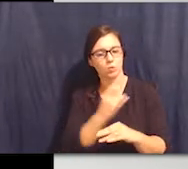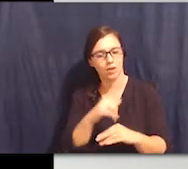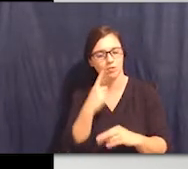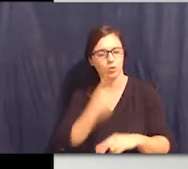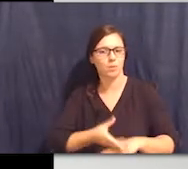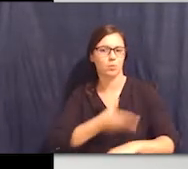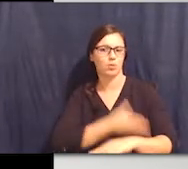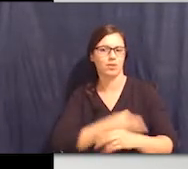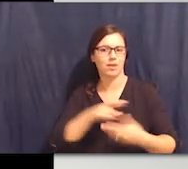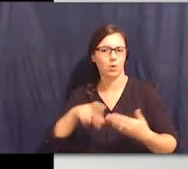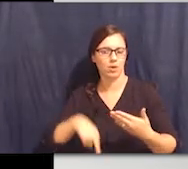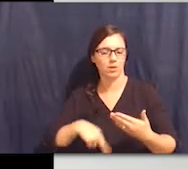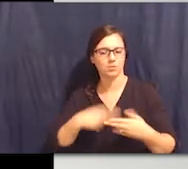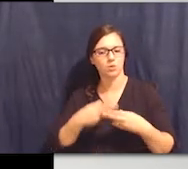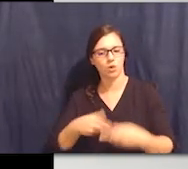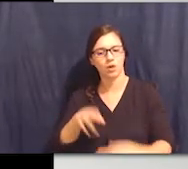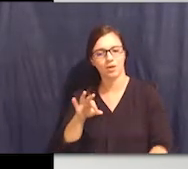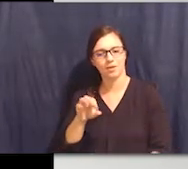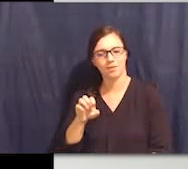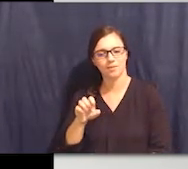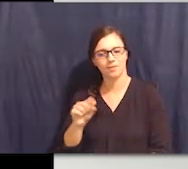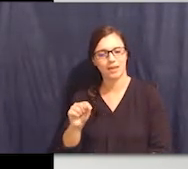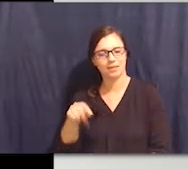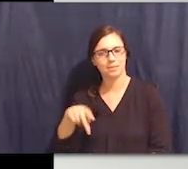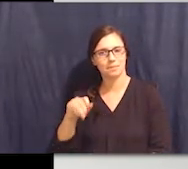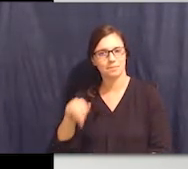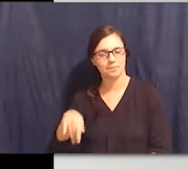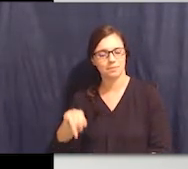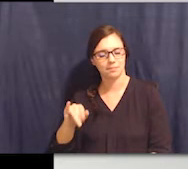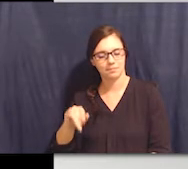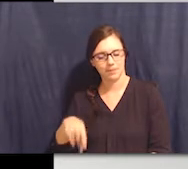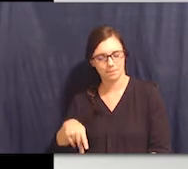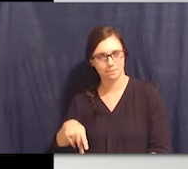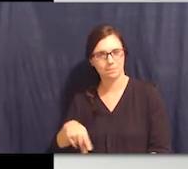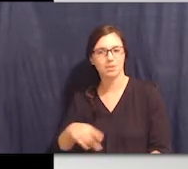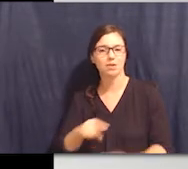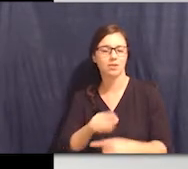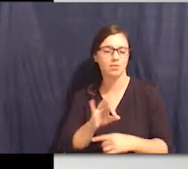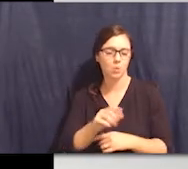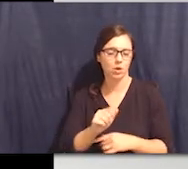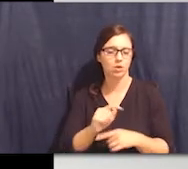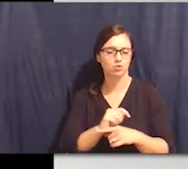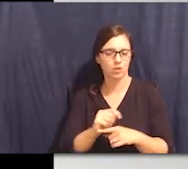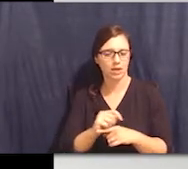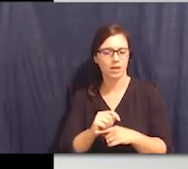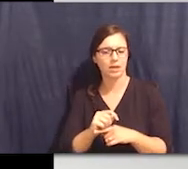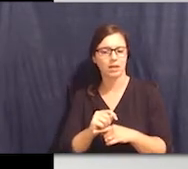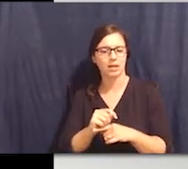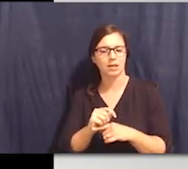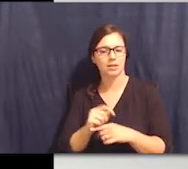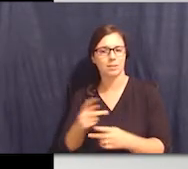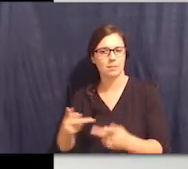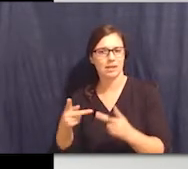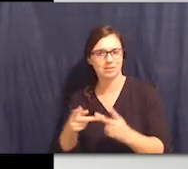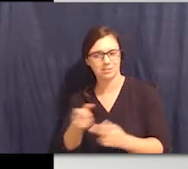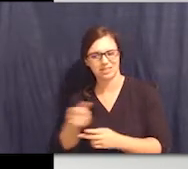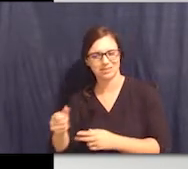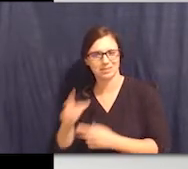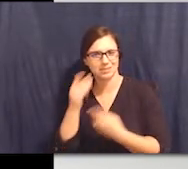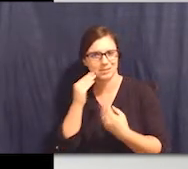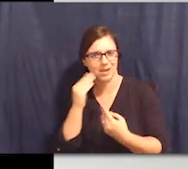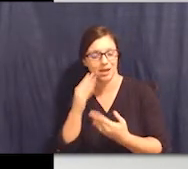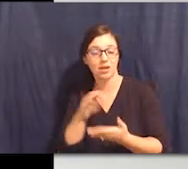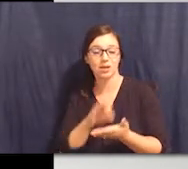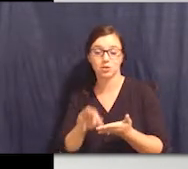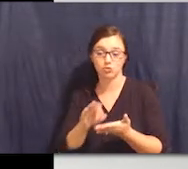outcomes. We call it FETPIP data, Florida Education and Training Placement Information Program data, and it tracks students who